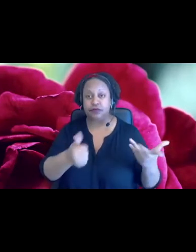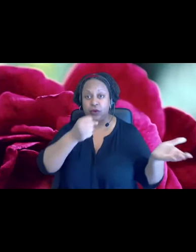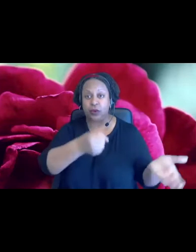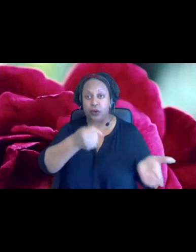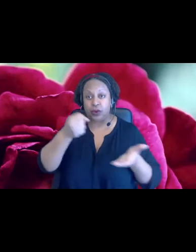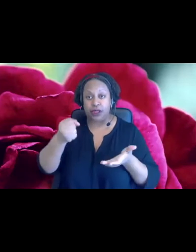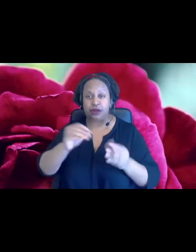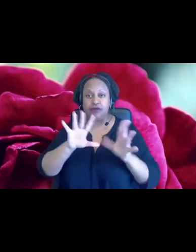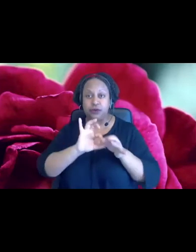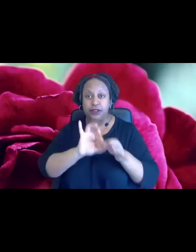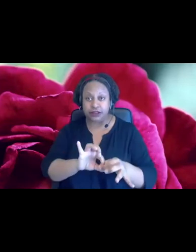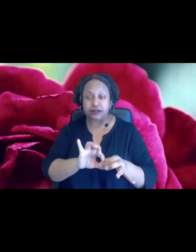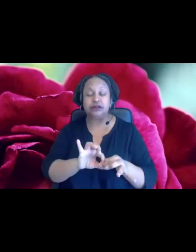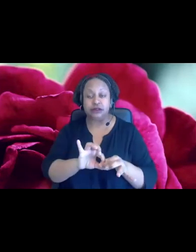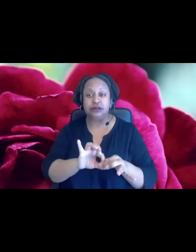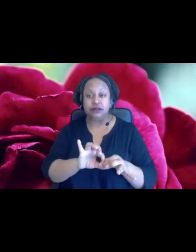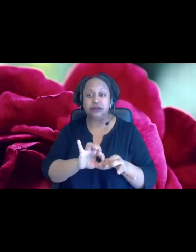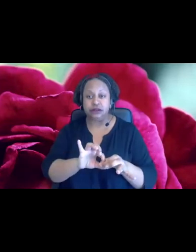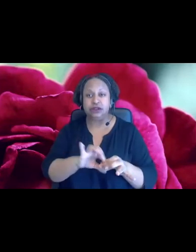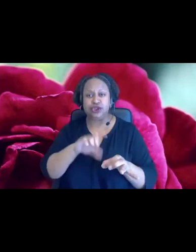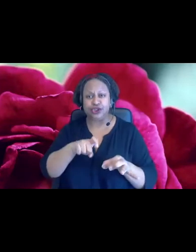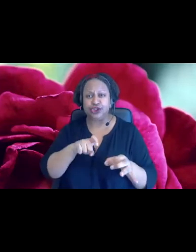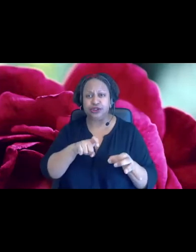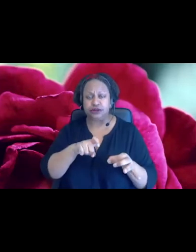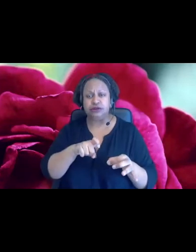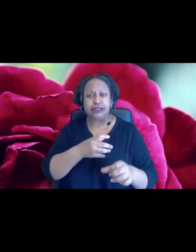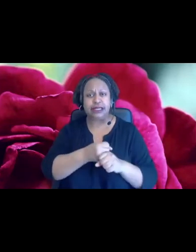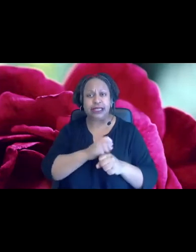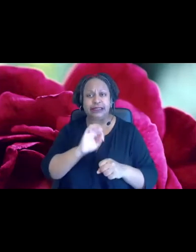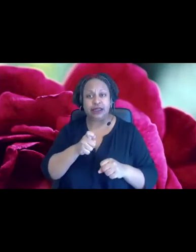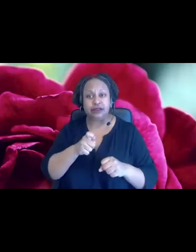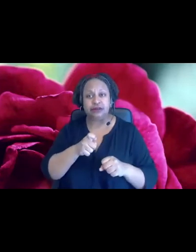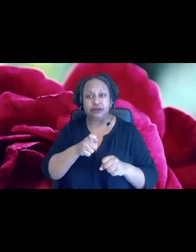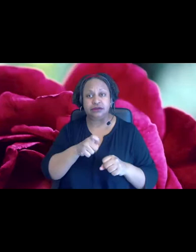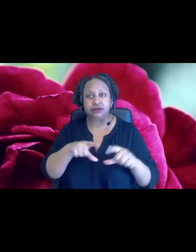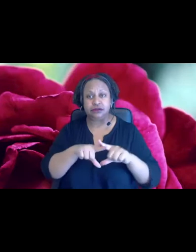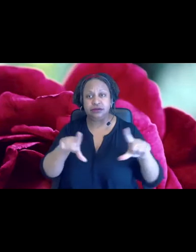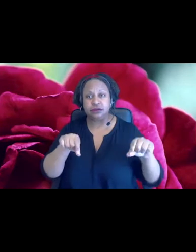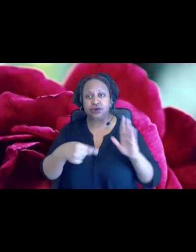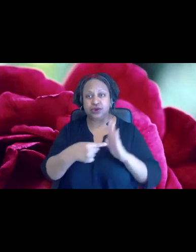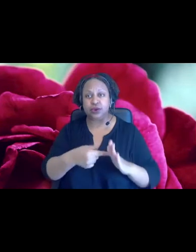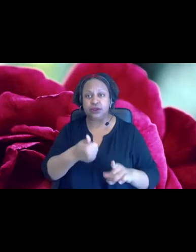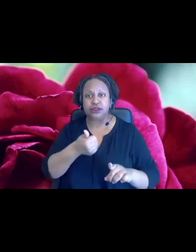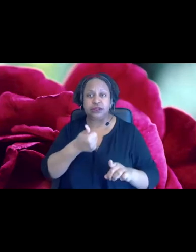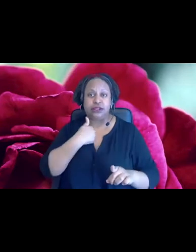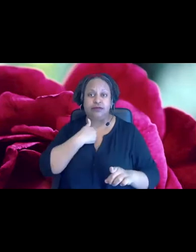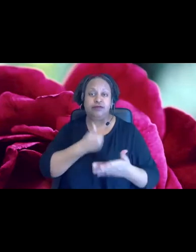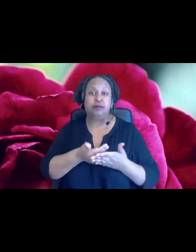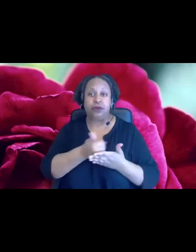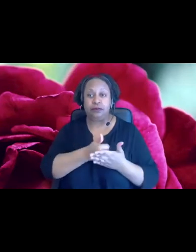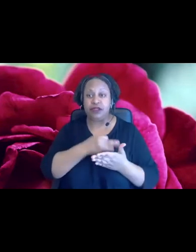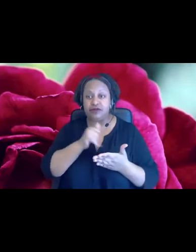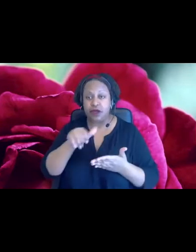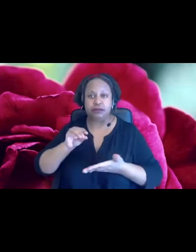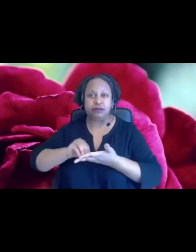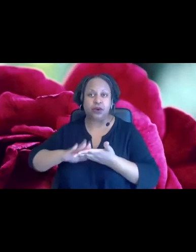to that, you should be getting a tax slip that shows it is self-employment income. Otherwise, you would need to report it on